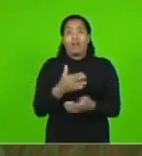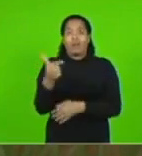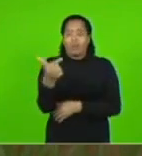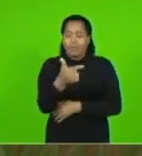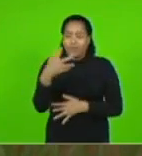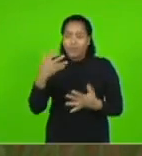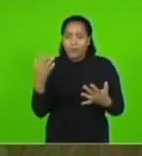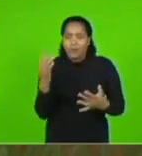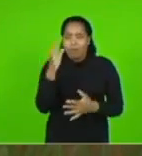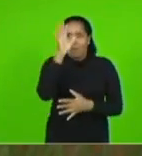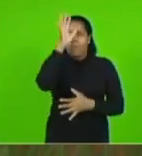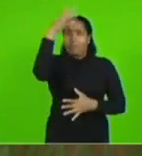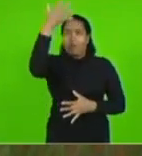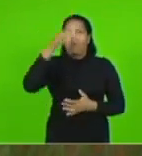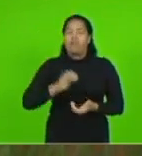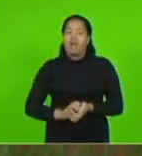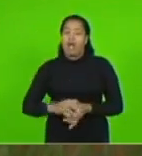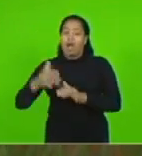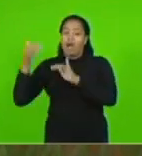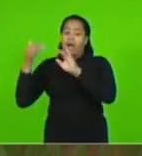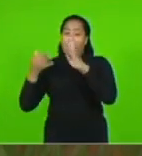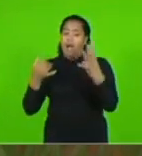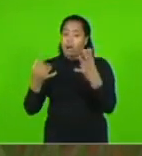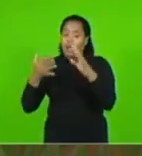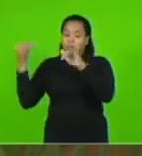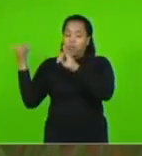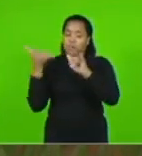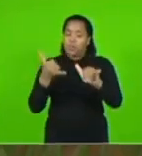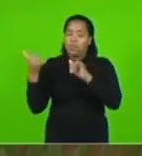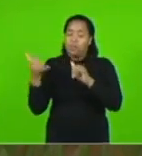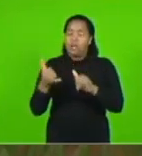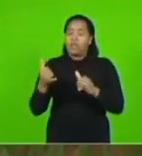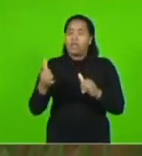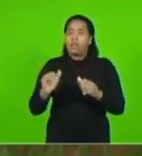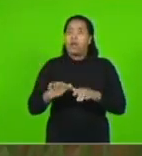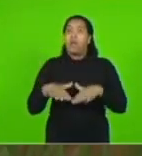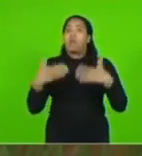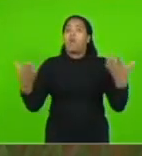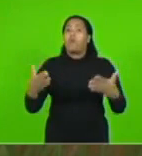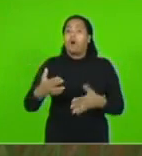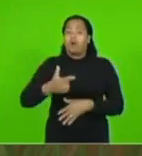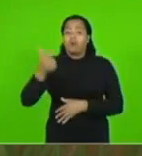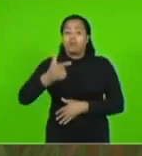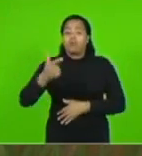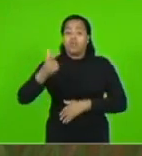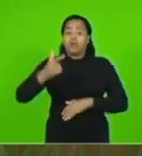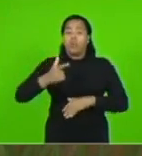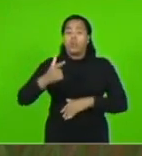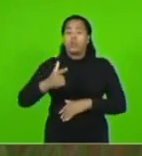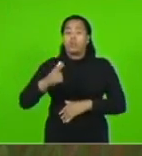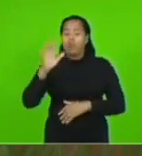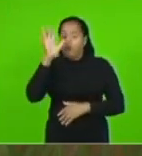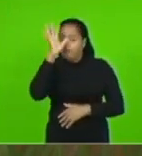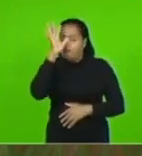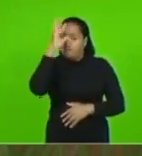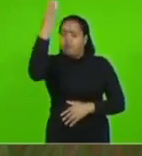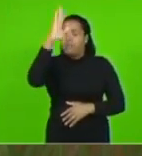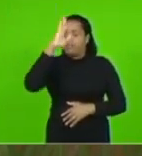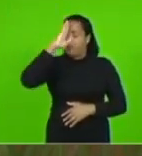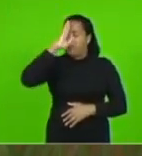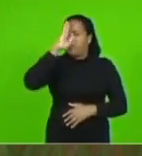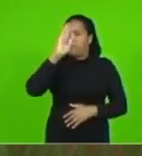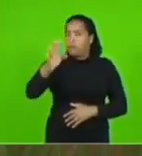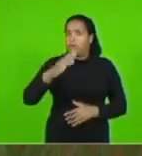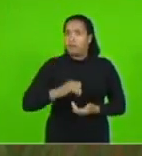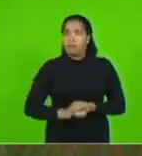major occurrence, which is the rapture, and those who have died in Christ, they will resurrect. Now we're